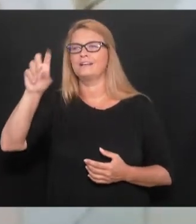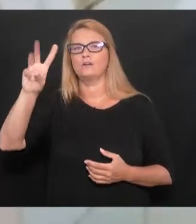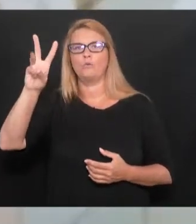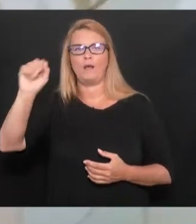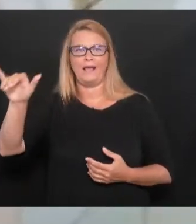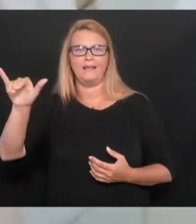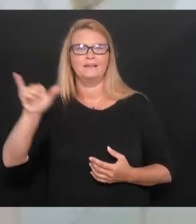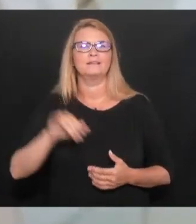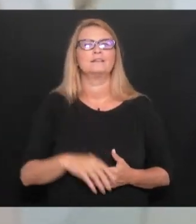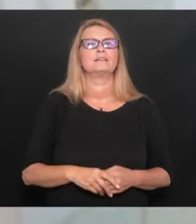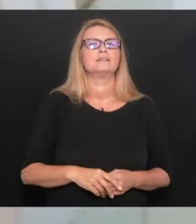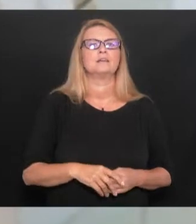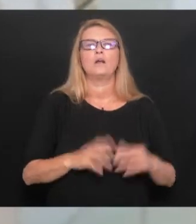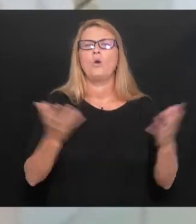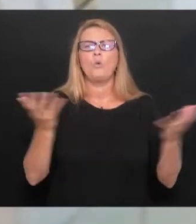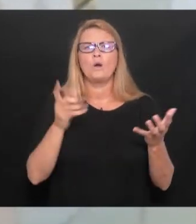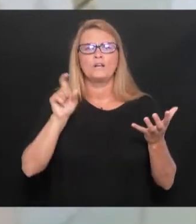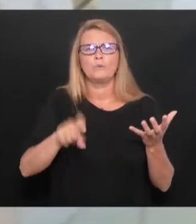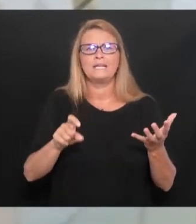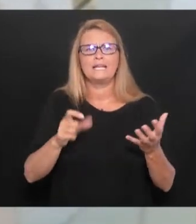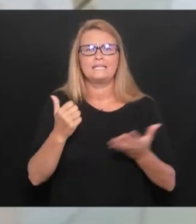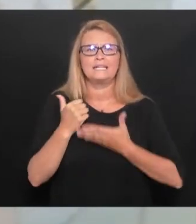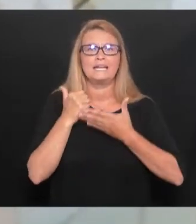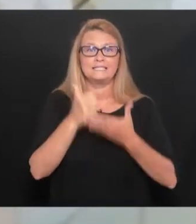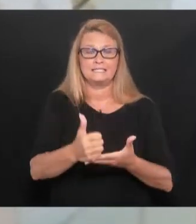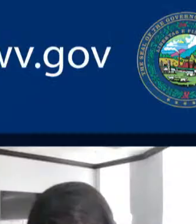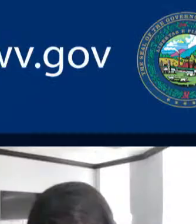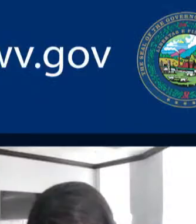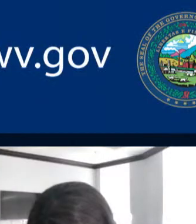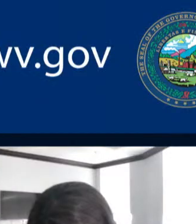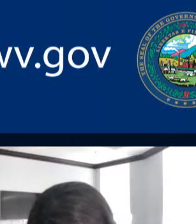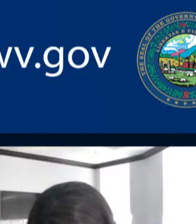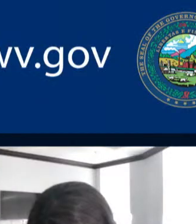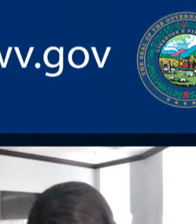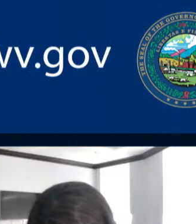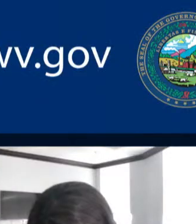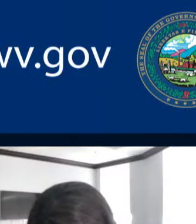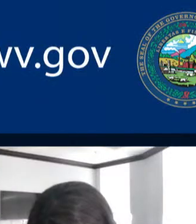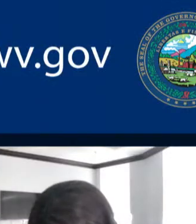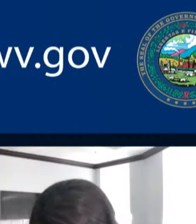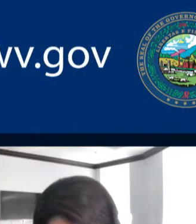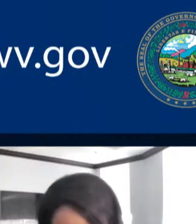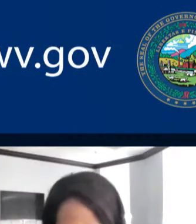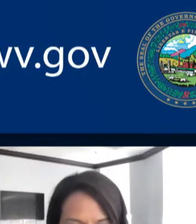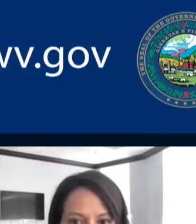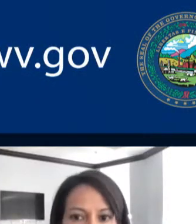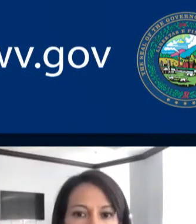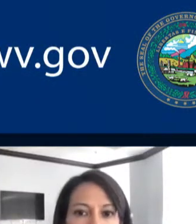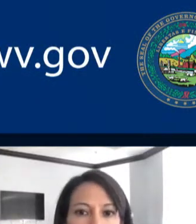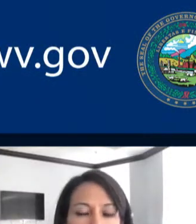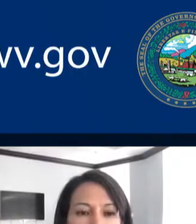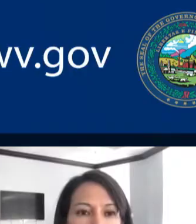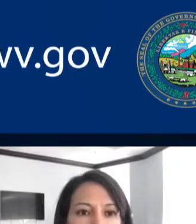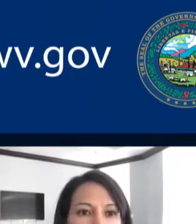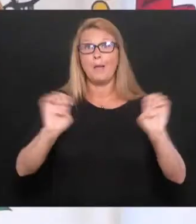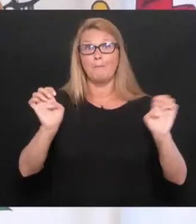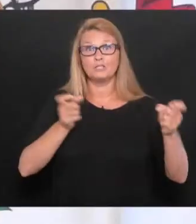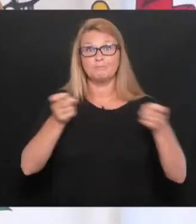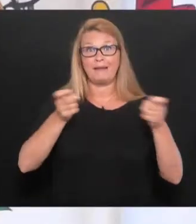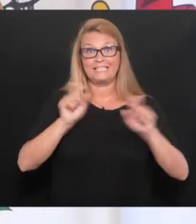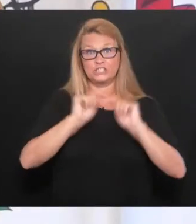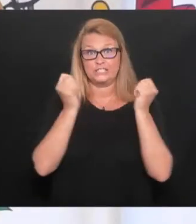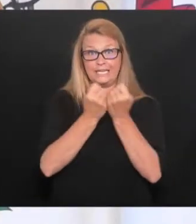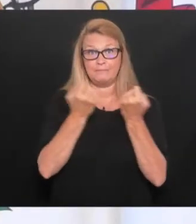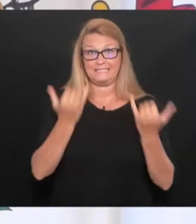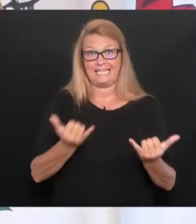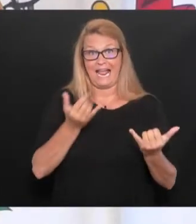to receive assistance? Well, we immediately put our emergency management team on it